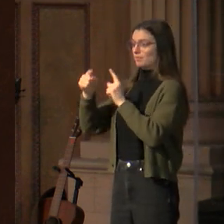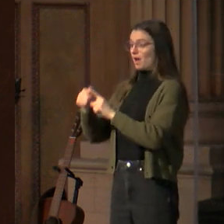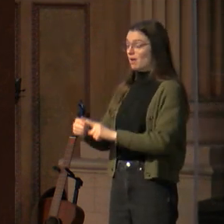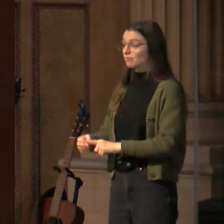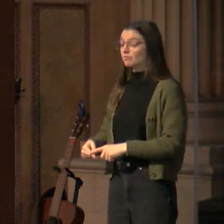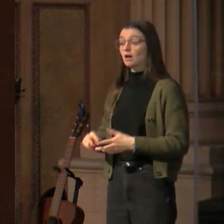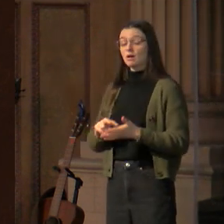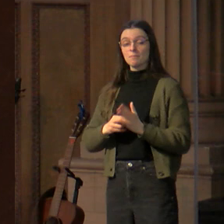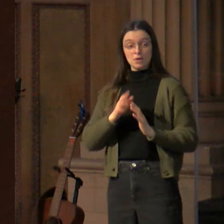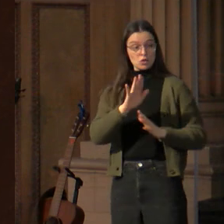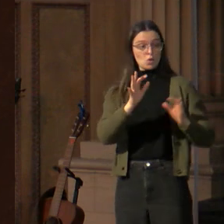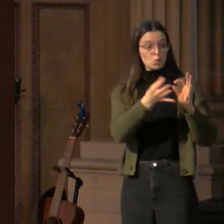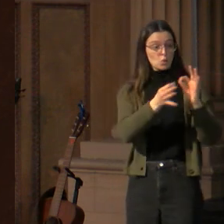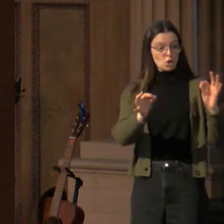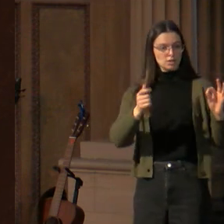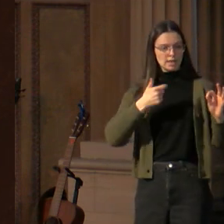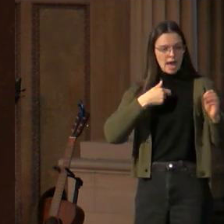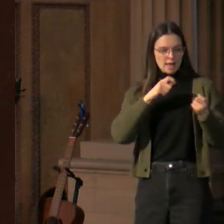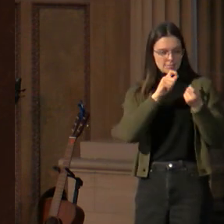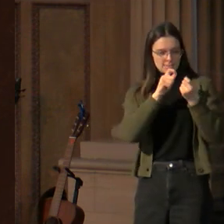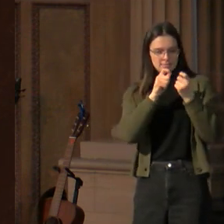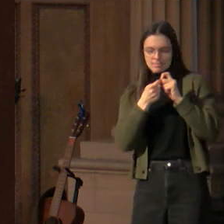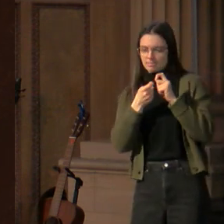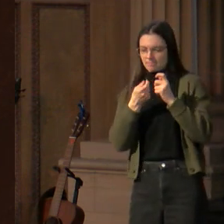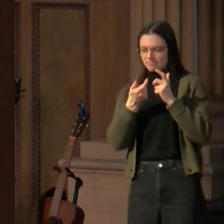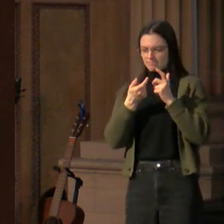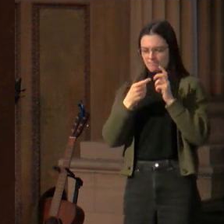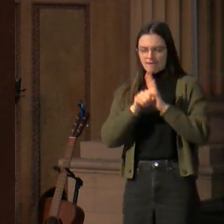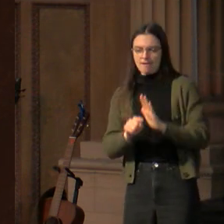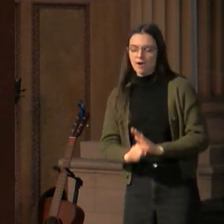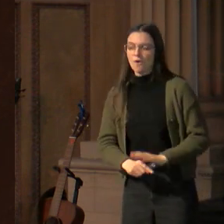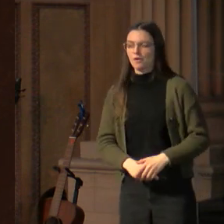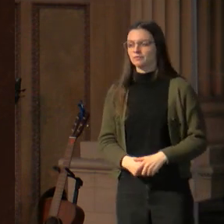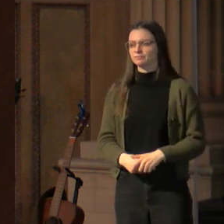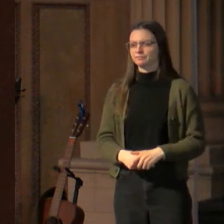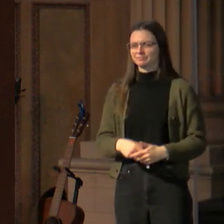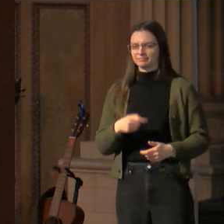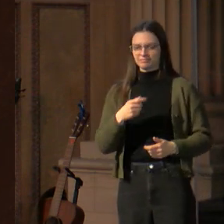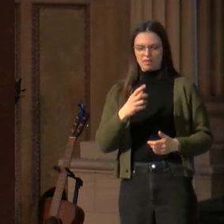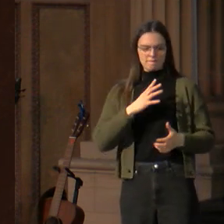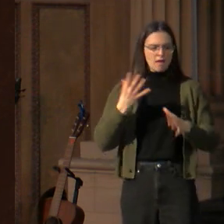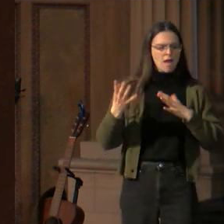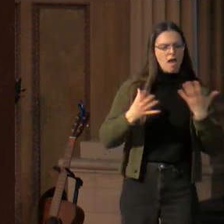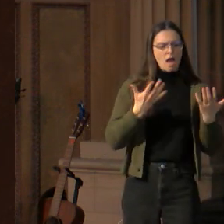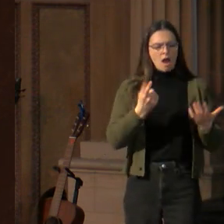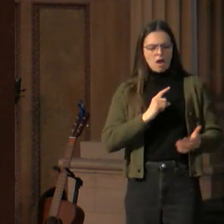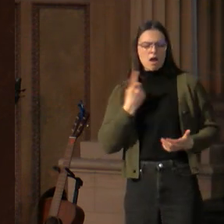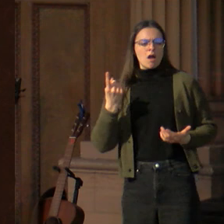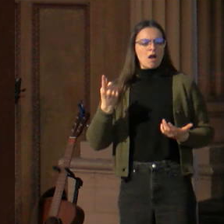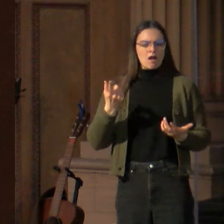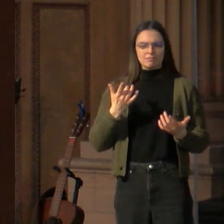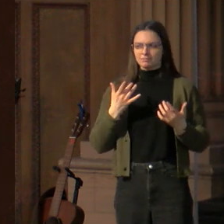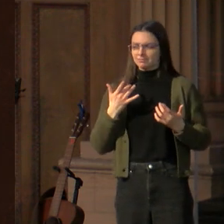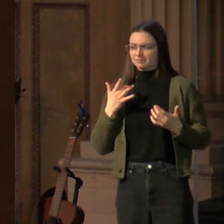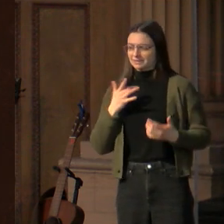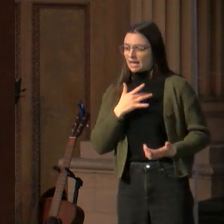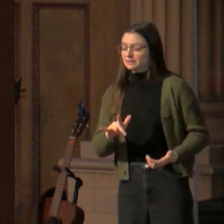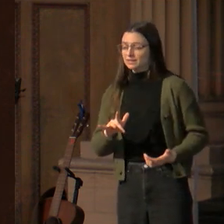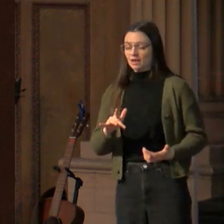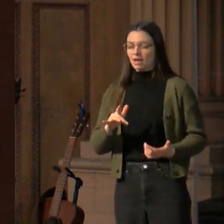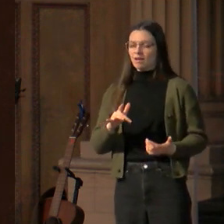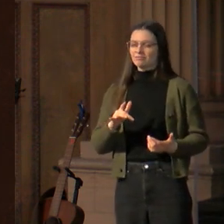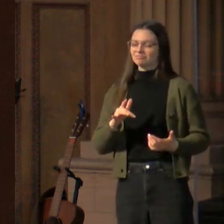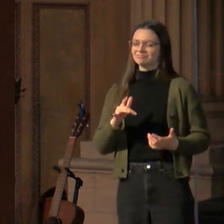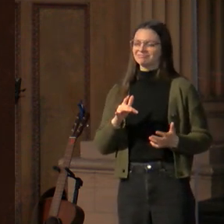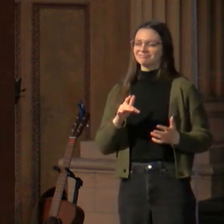We overlook minor offenses. We laugh off the little things that might offend us if we were hypersensitive. We